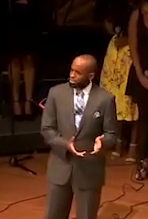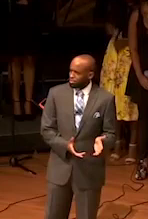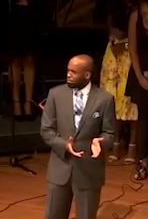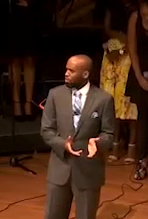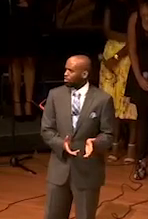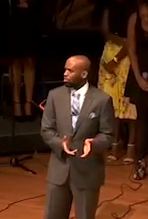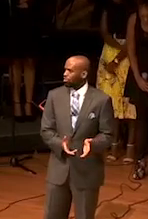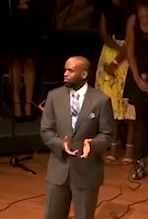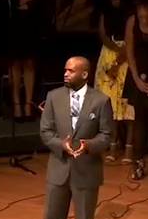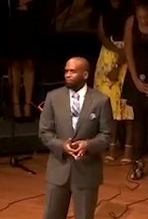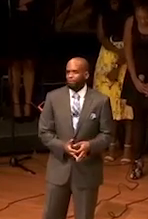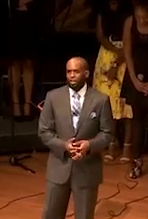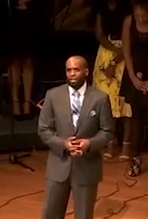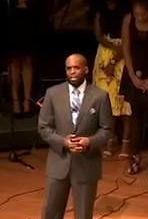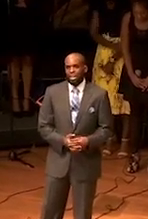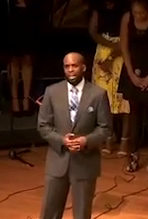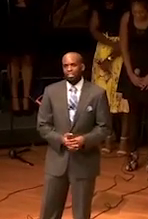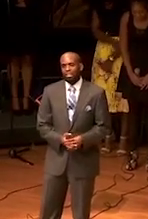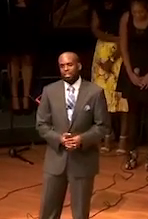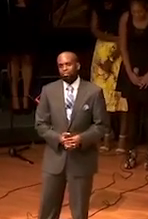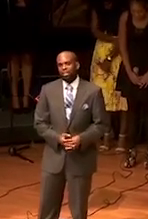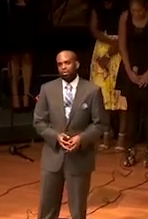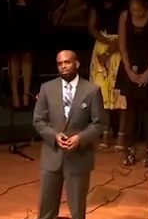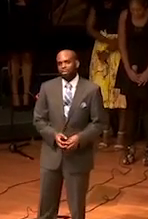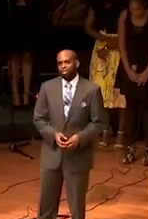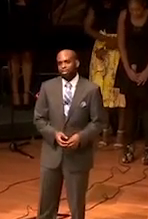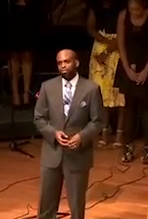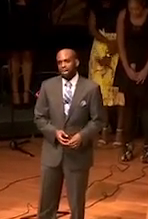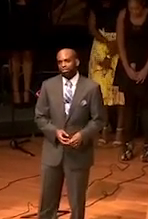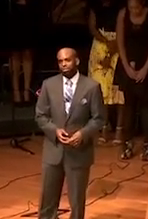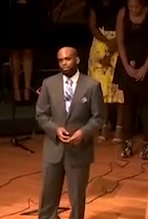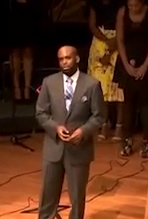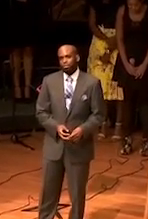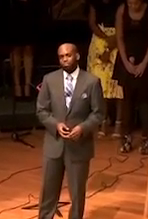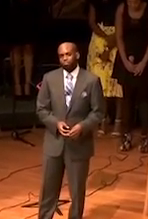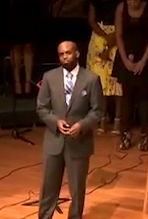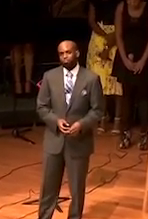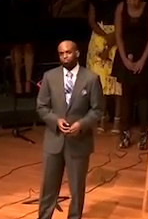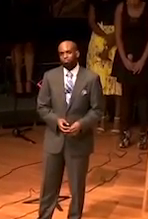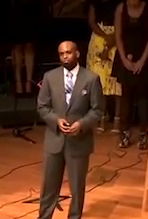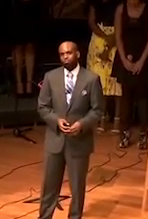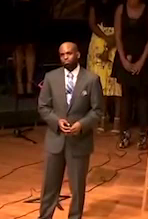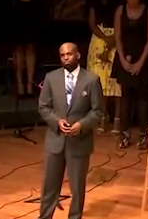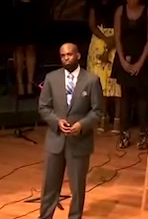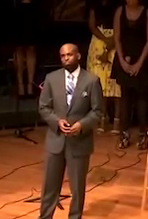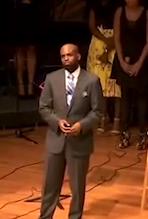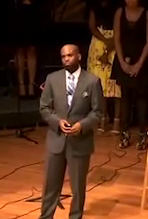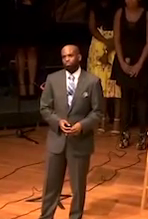Because I'm about to fall. And I think I may not be able to come back from it.